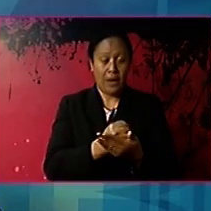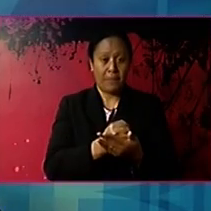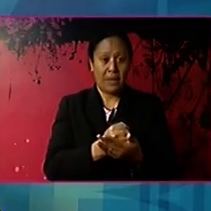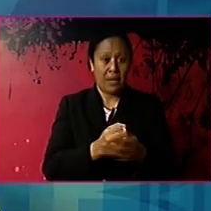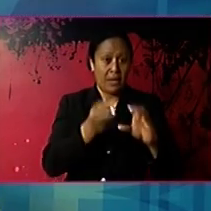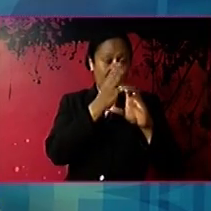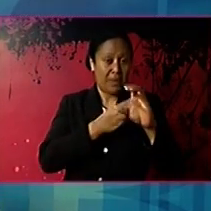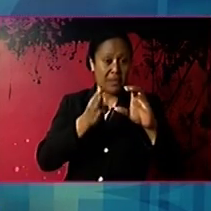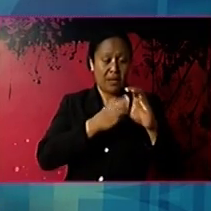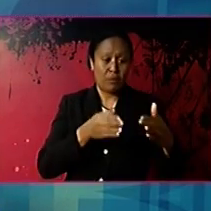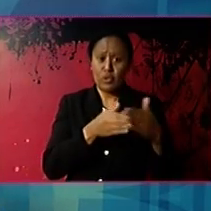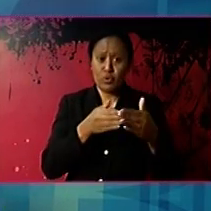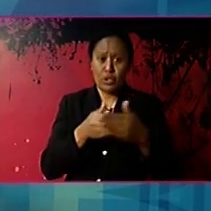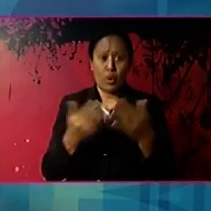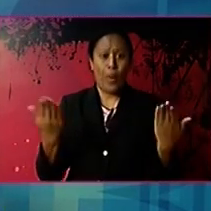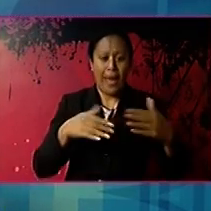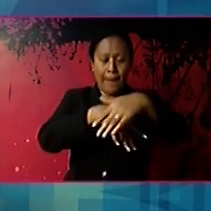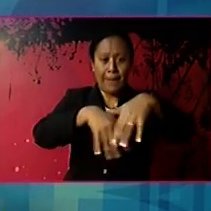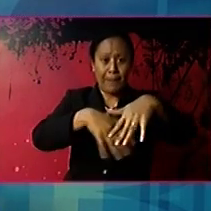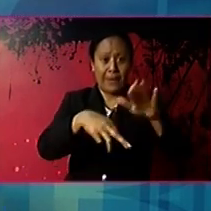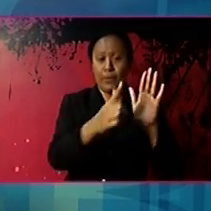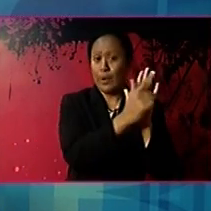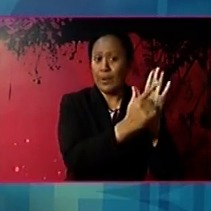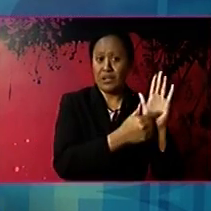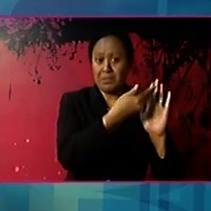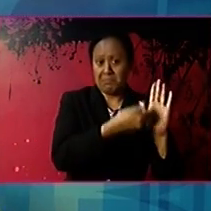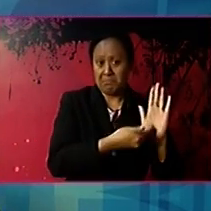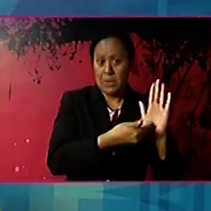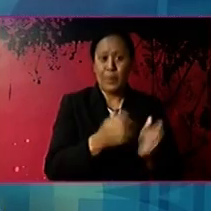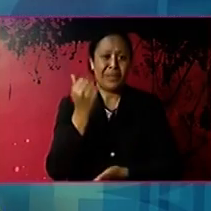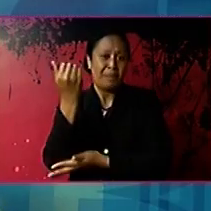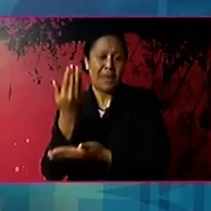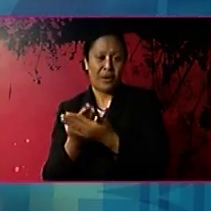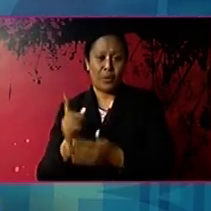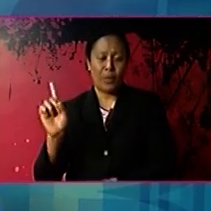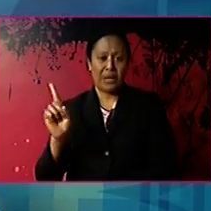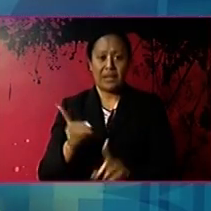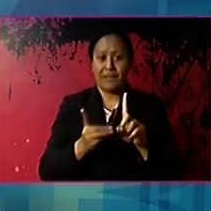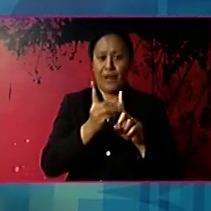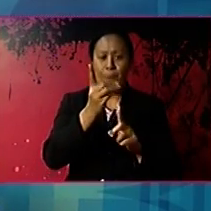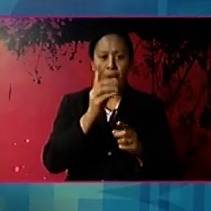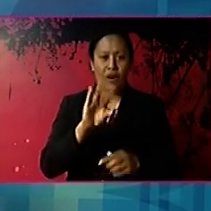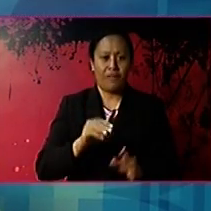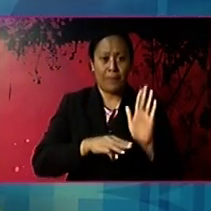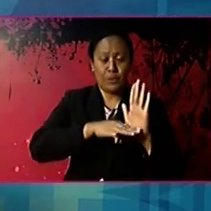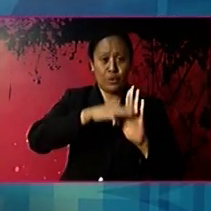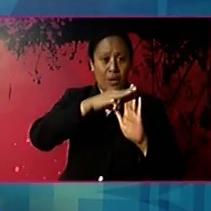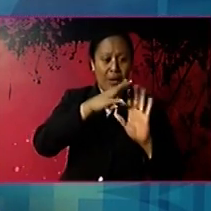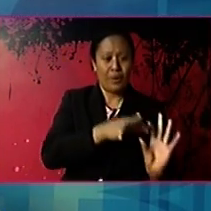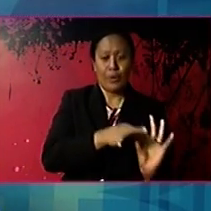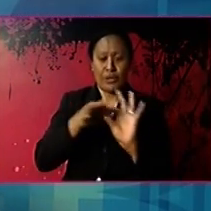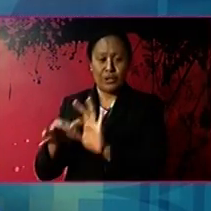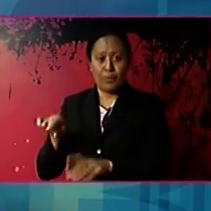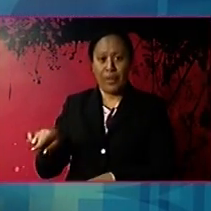that the lifting of the media restrictions in the public emergency regulations is dependent on what it calls the development of a